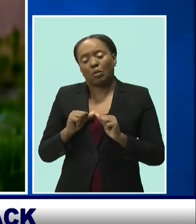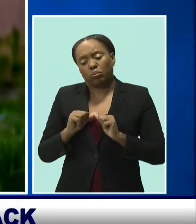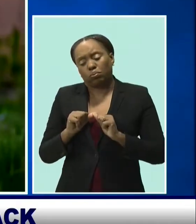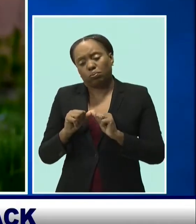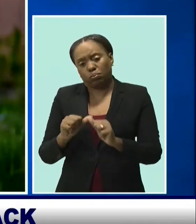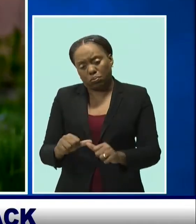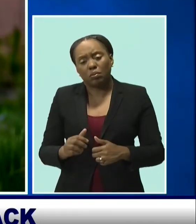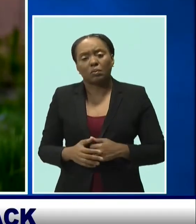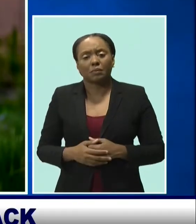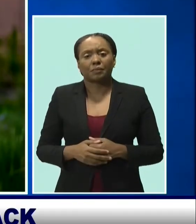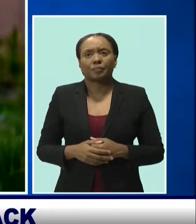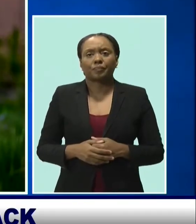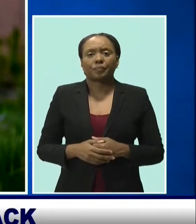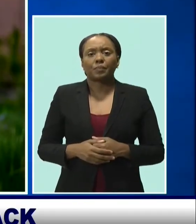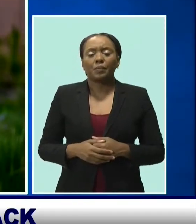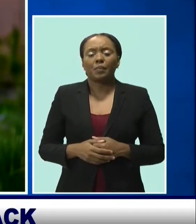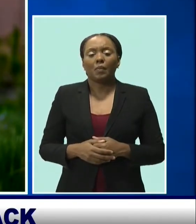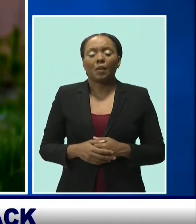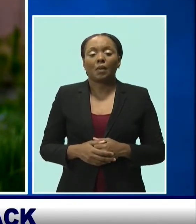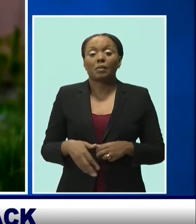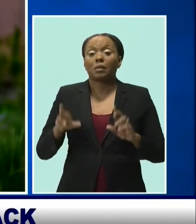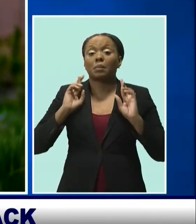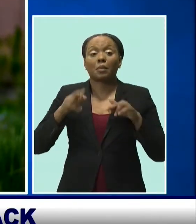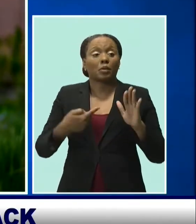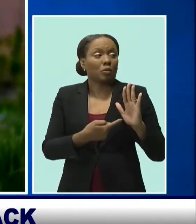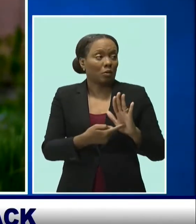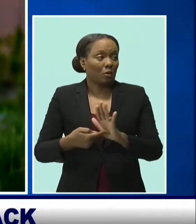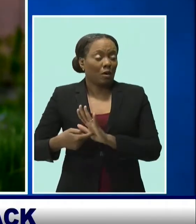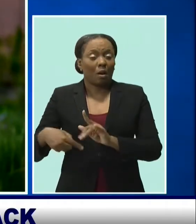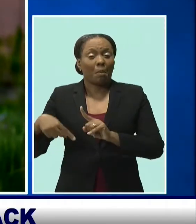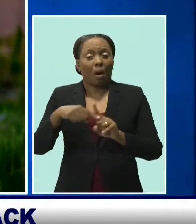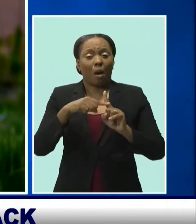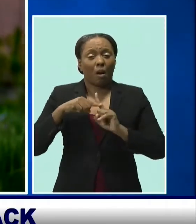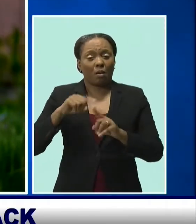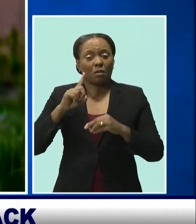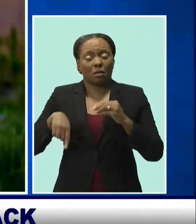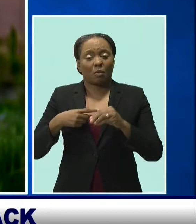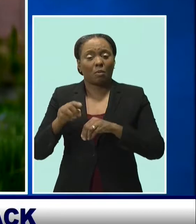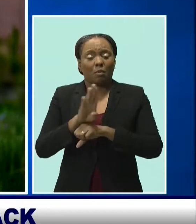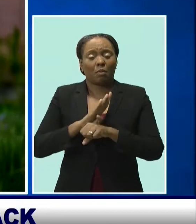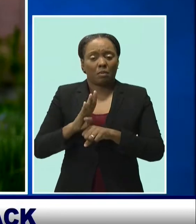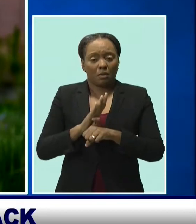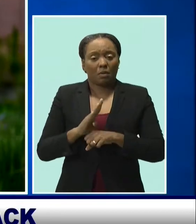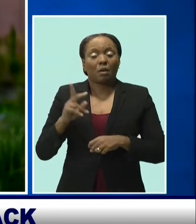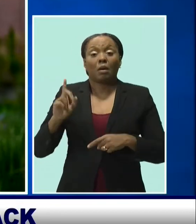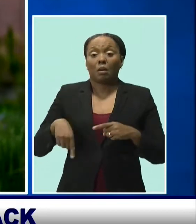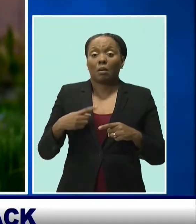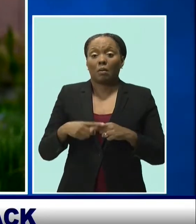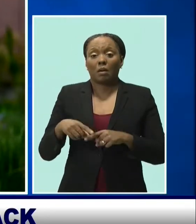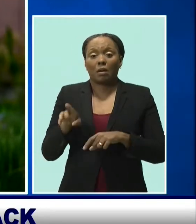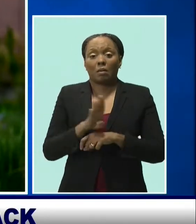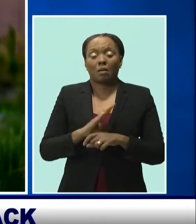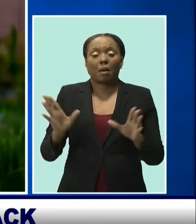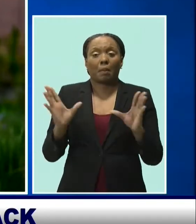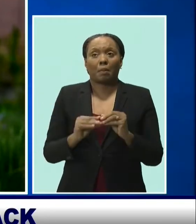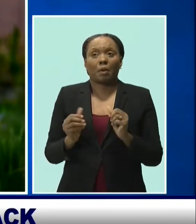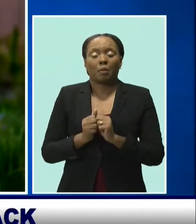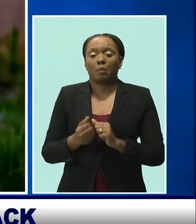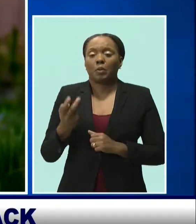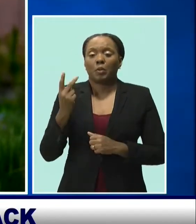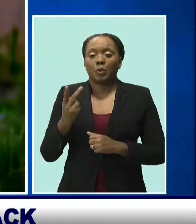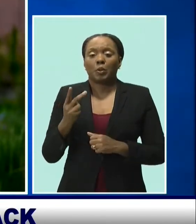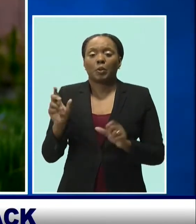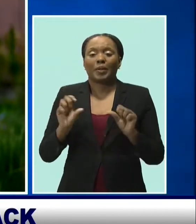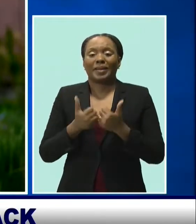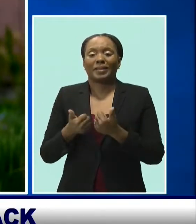that. Dr. Greenidge says the report reflects positively on the country and should assist when Barbados meets with 2 rating agencies